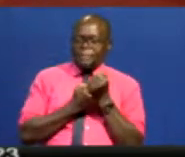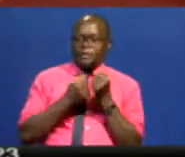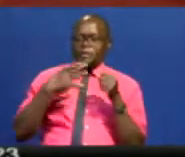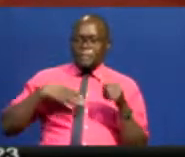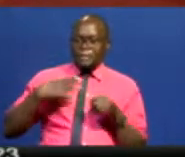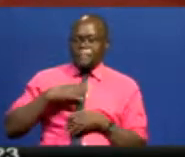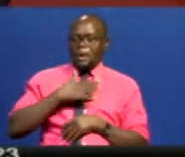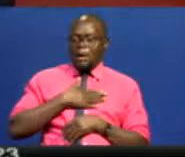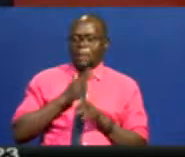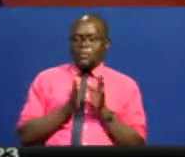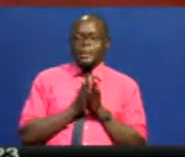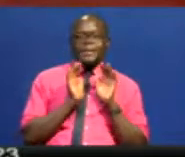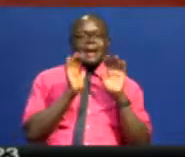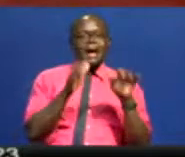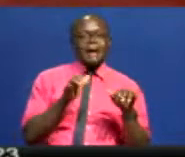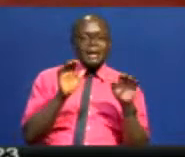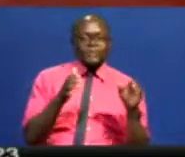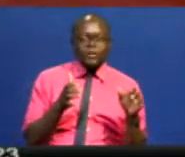with agricultural